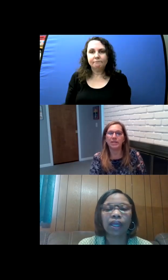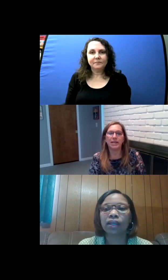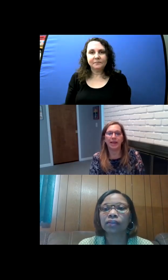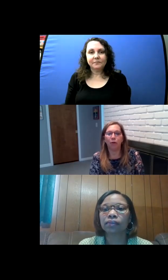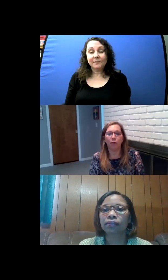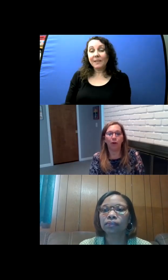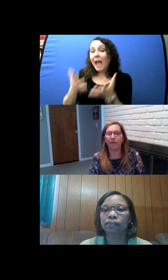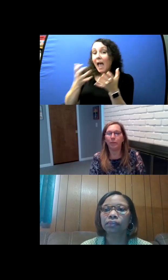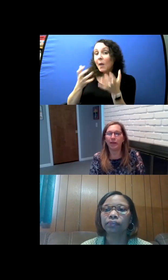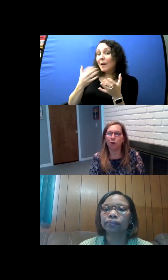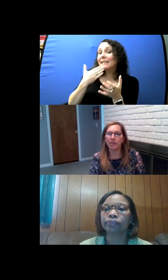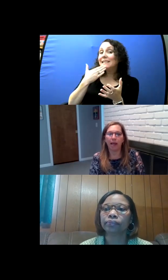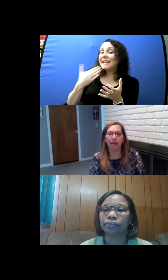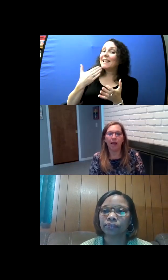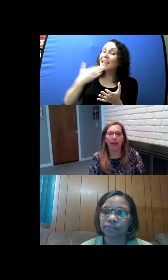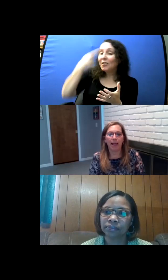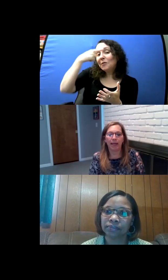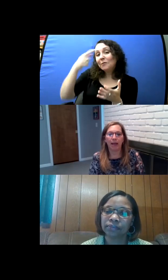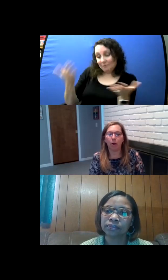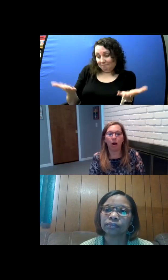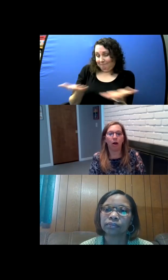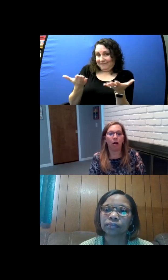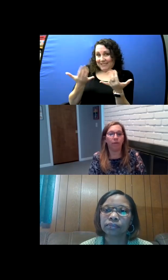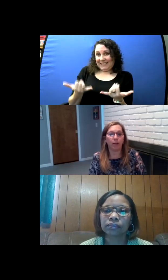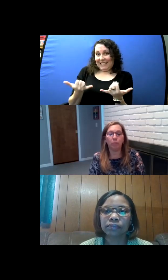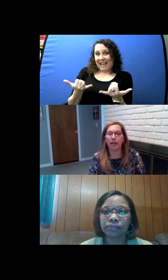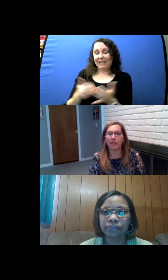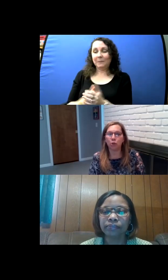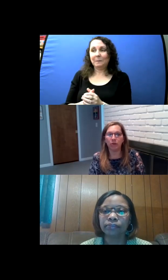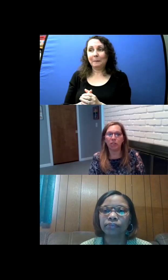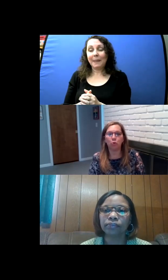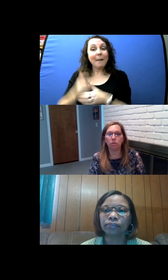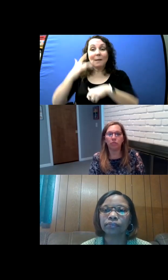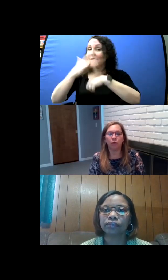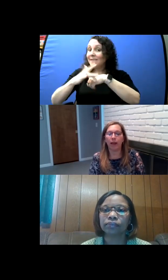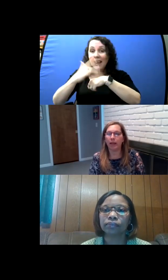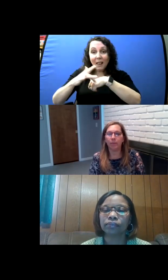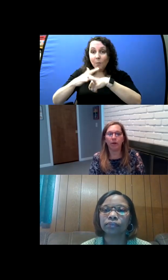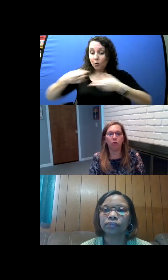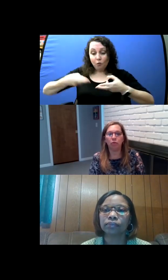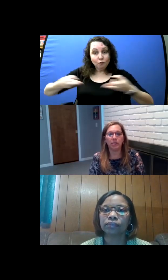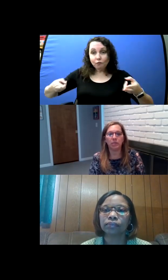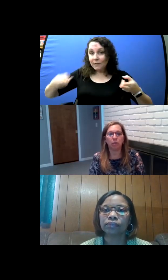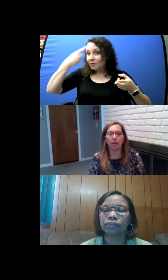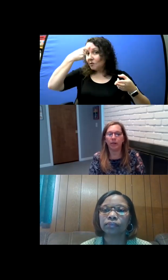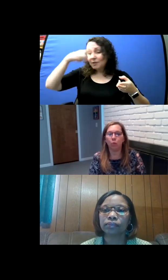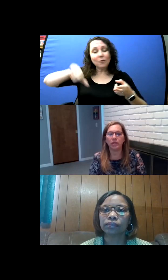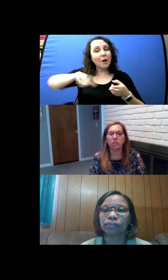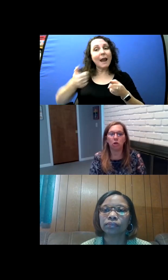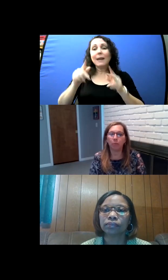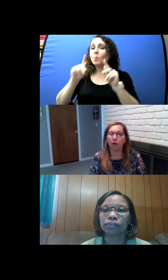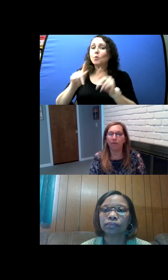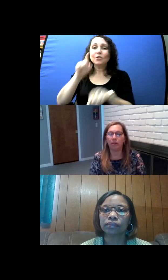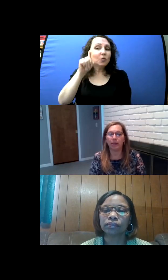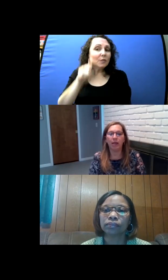I just want to say thank you for having me here today. And I'm available as a resource for anybody who needs it, anybody who